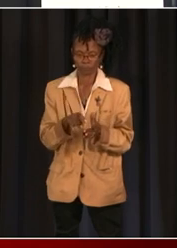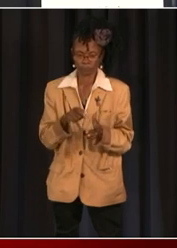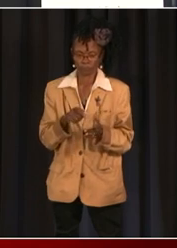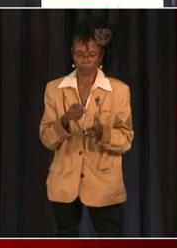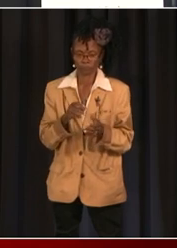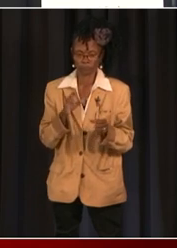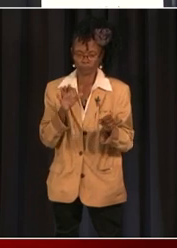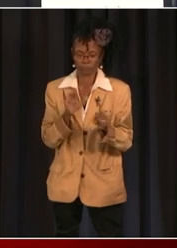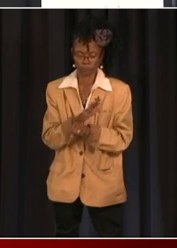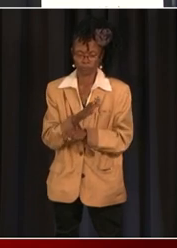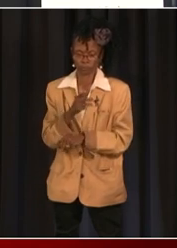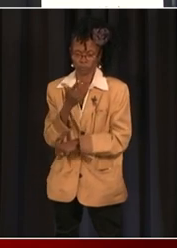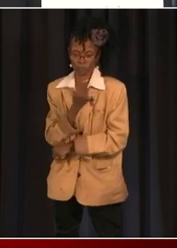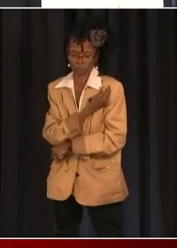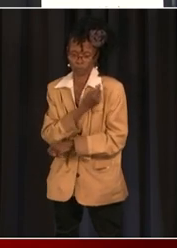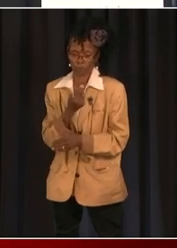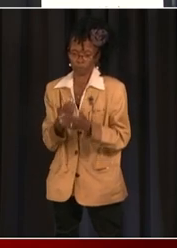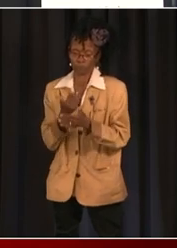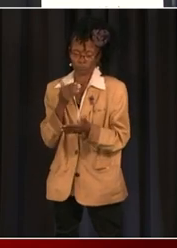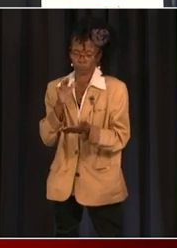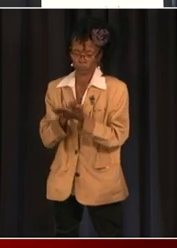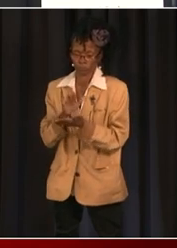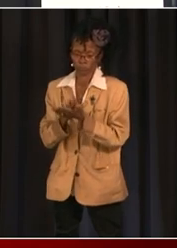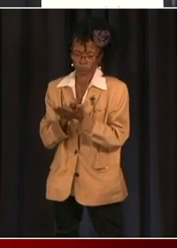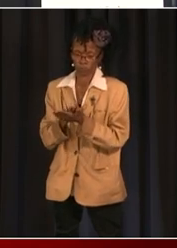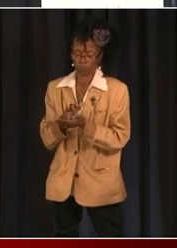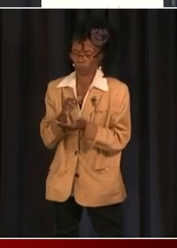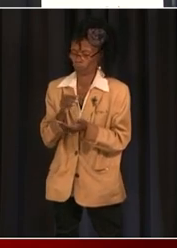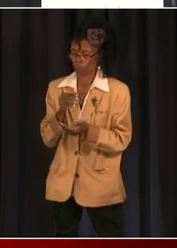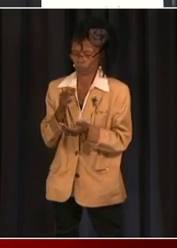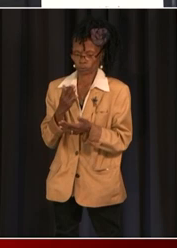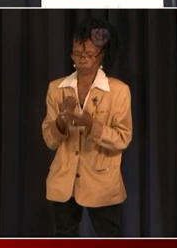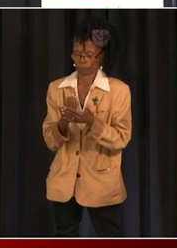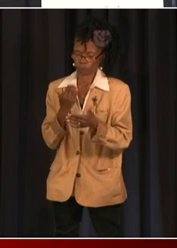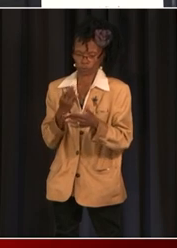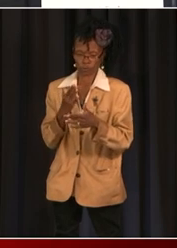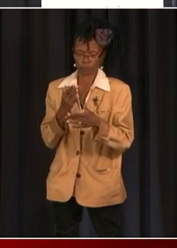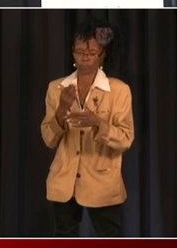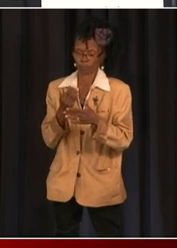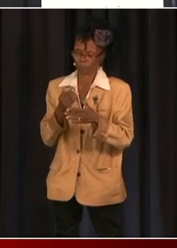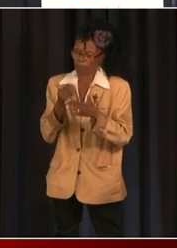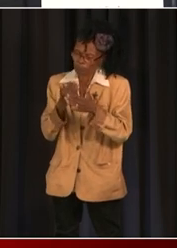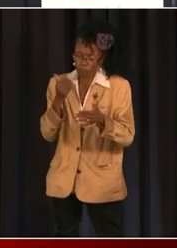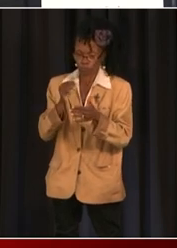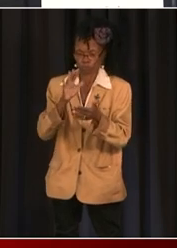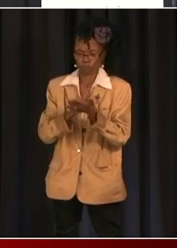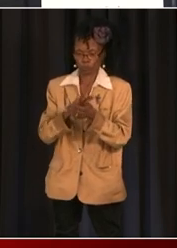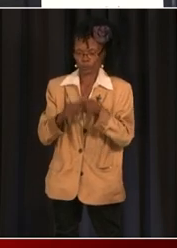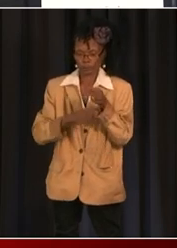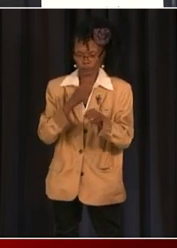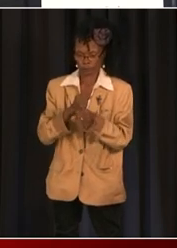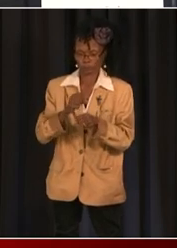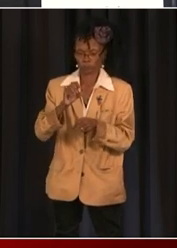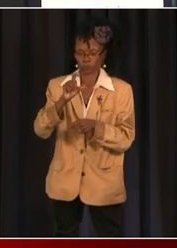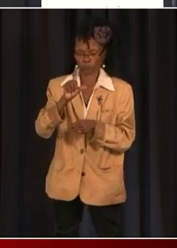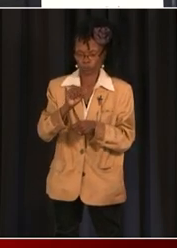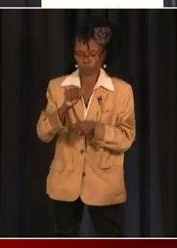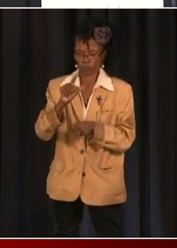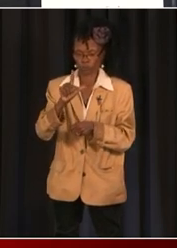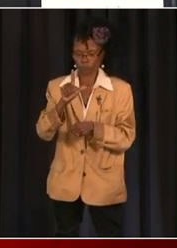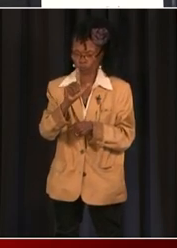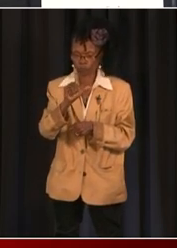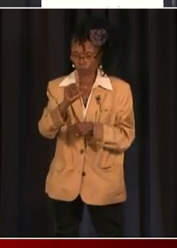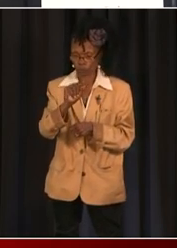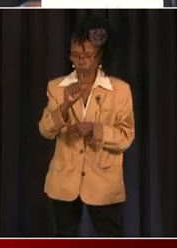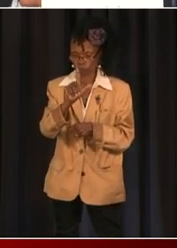immunizations before the start of school or by the 20th day of school. And then we want all of our students 12 years of age and older